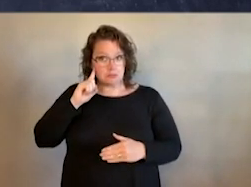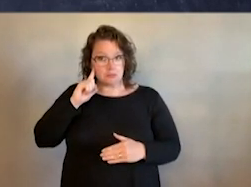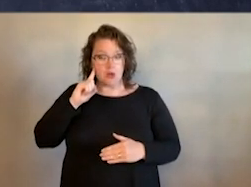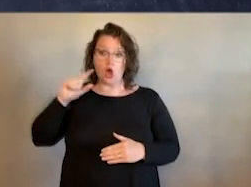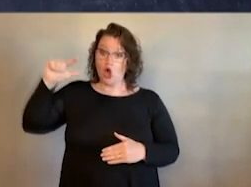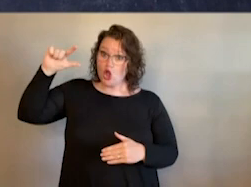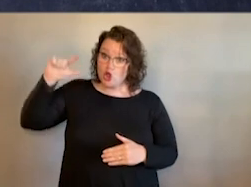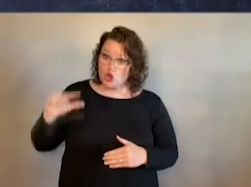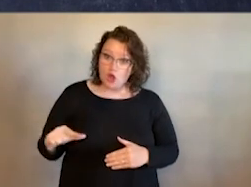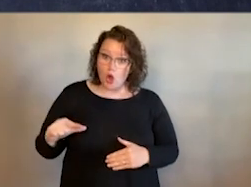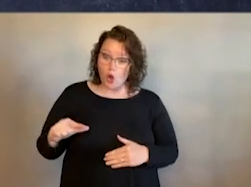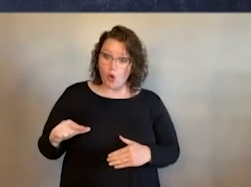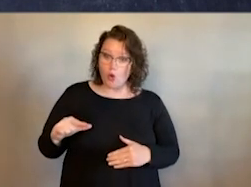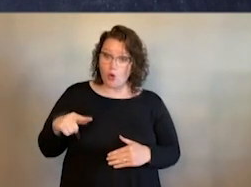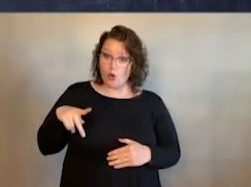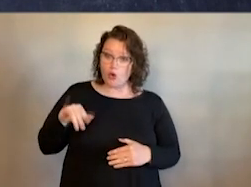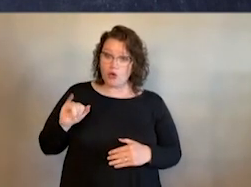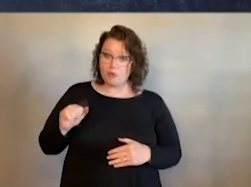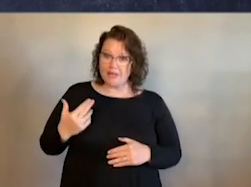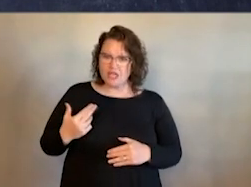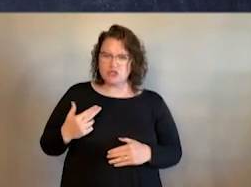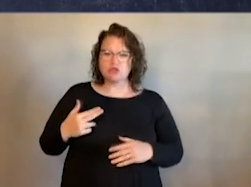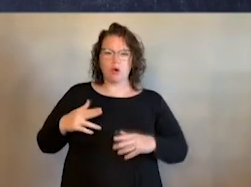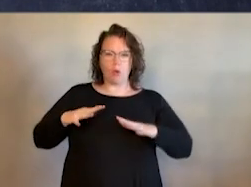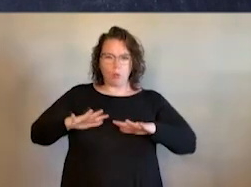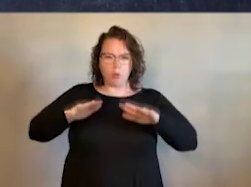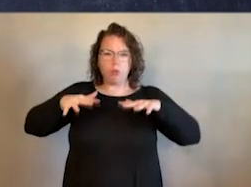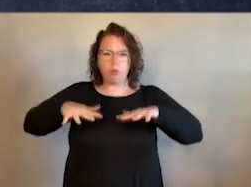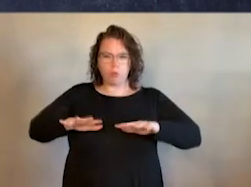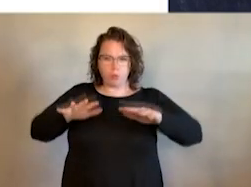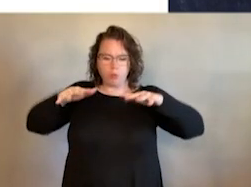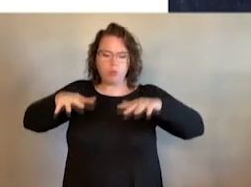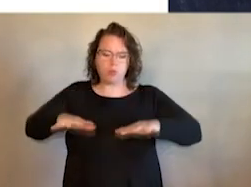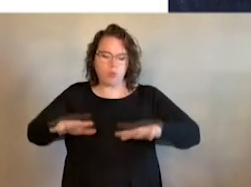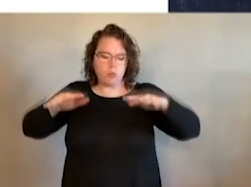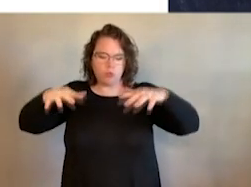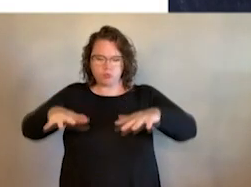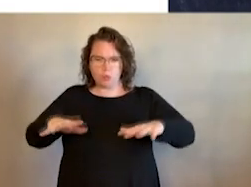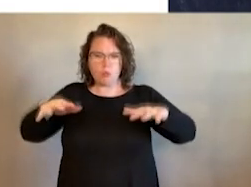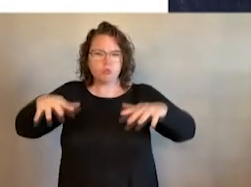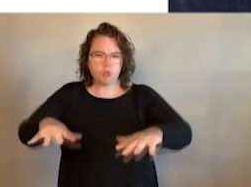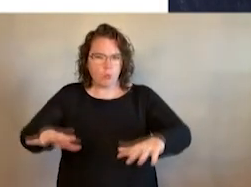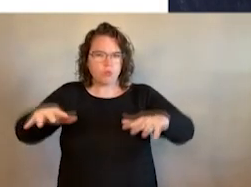A low pitch is made by slow vibrations like this.